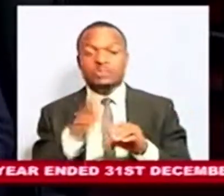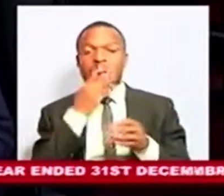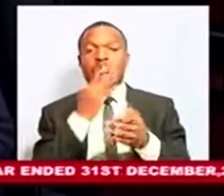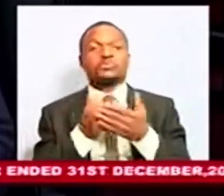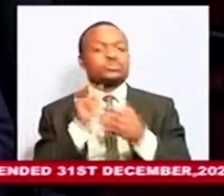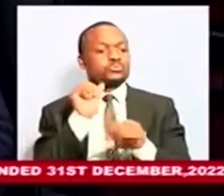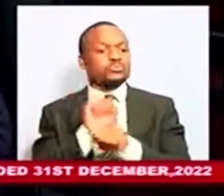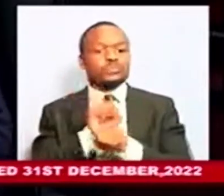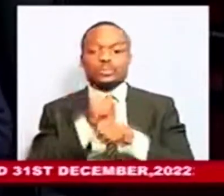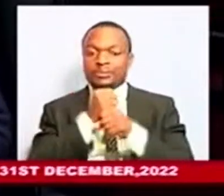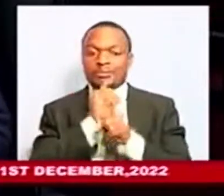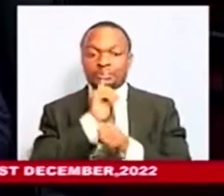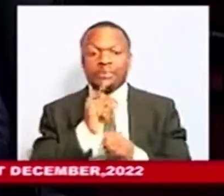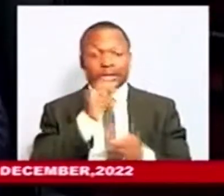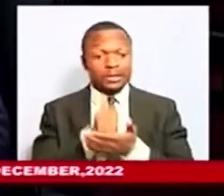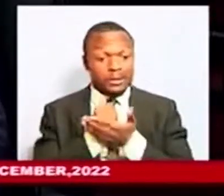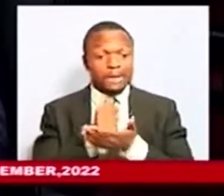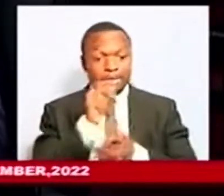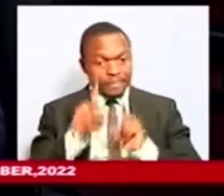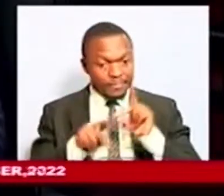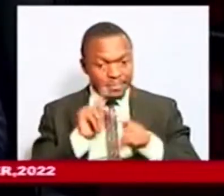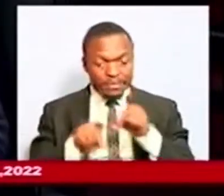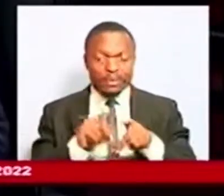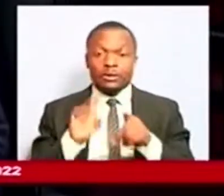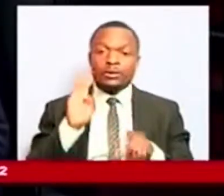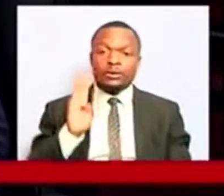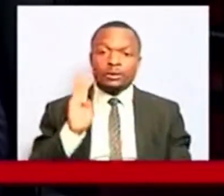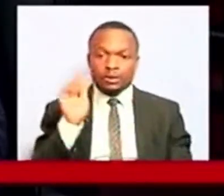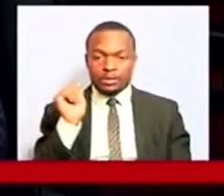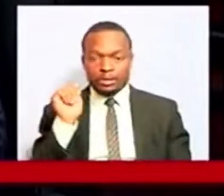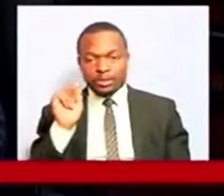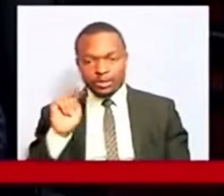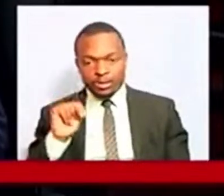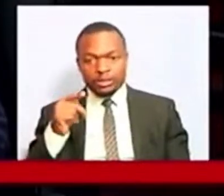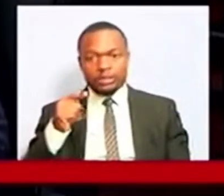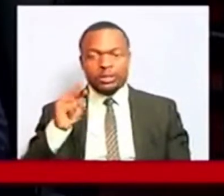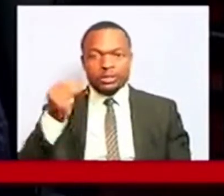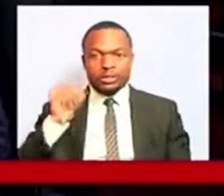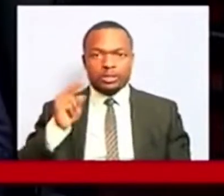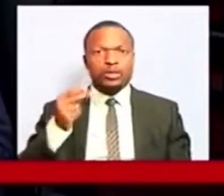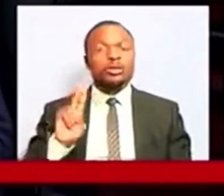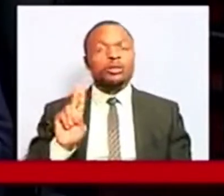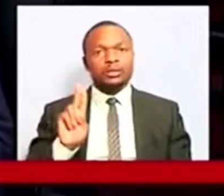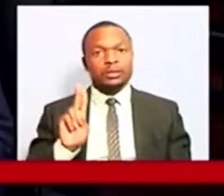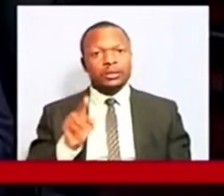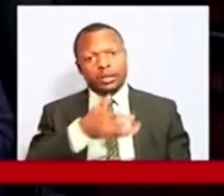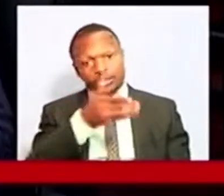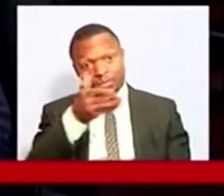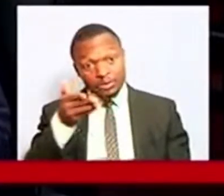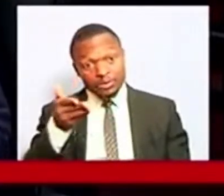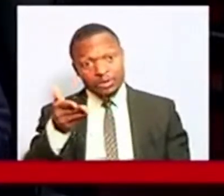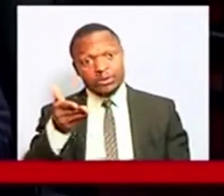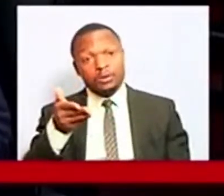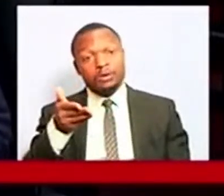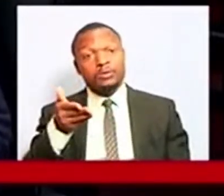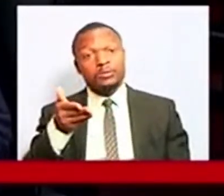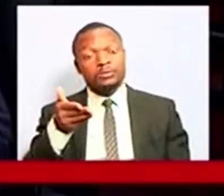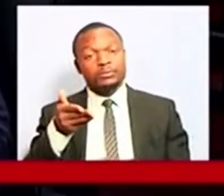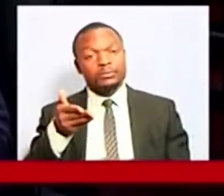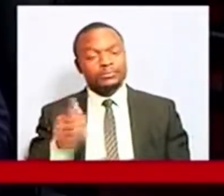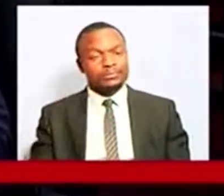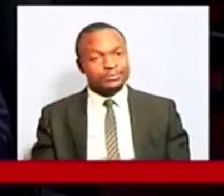diligence to make sure that you help the people of Bangweulu, especially those who were almost reaching